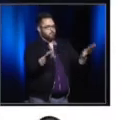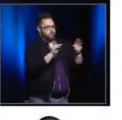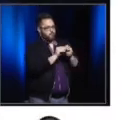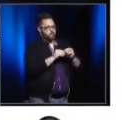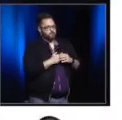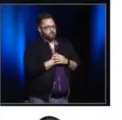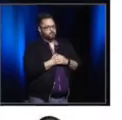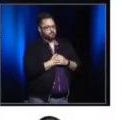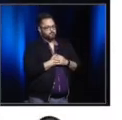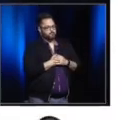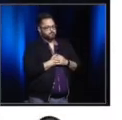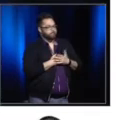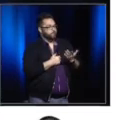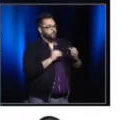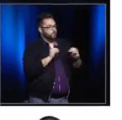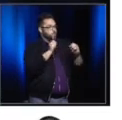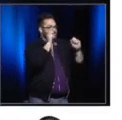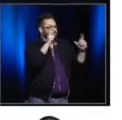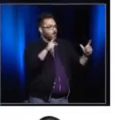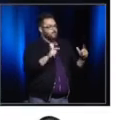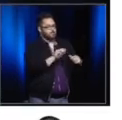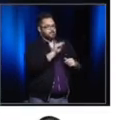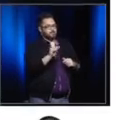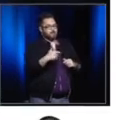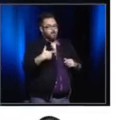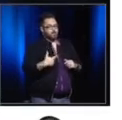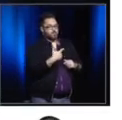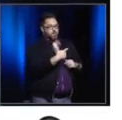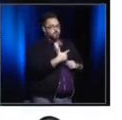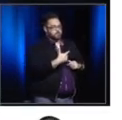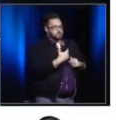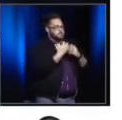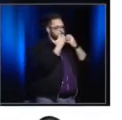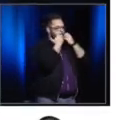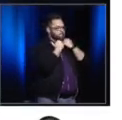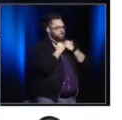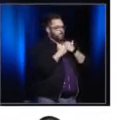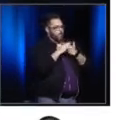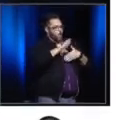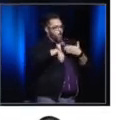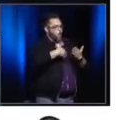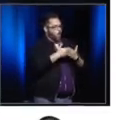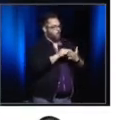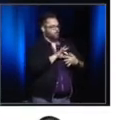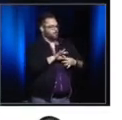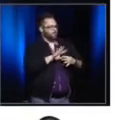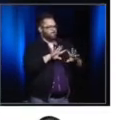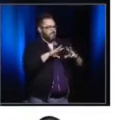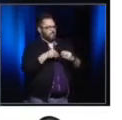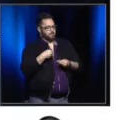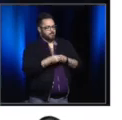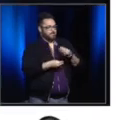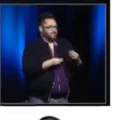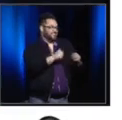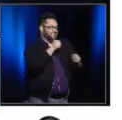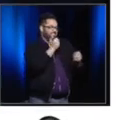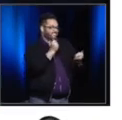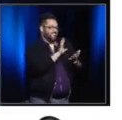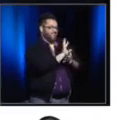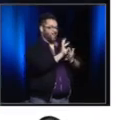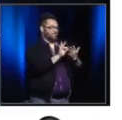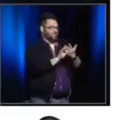It should come as no surprise that Māui dolphins are very closely related. There's not a lot of choice on the West